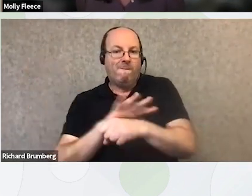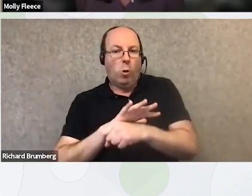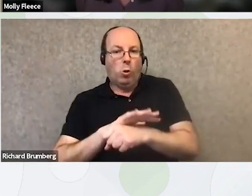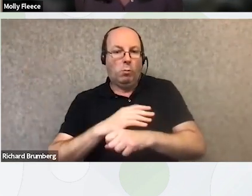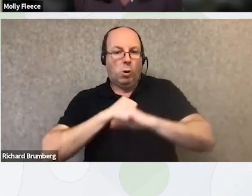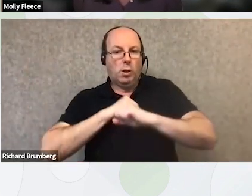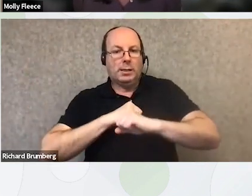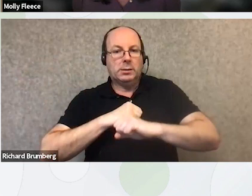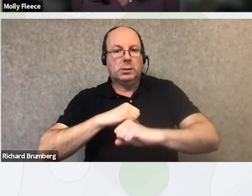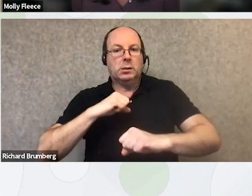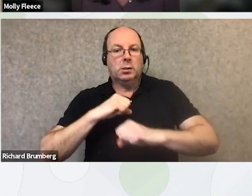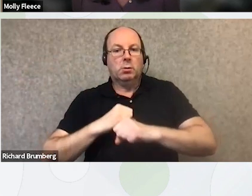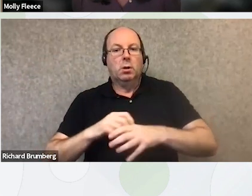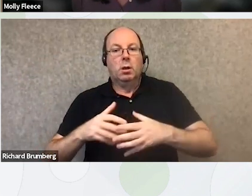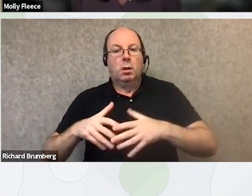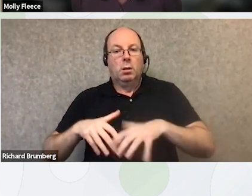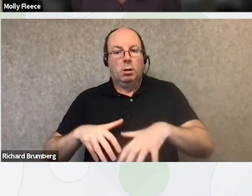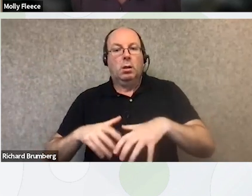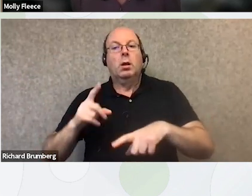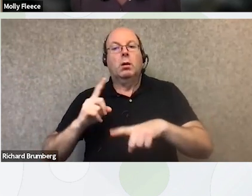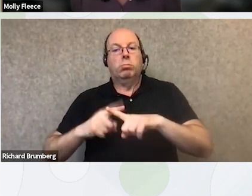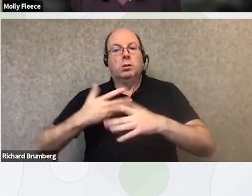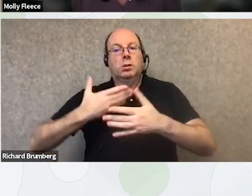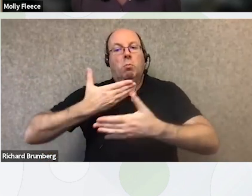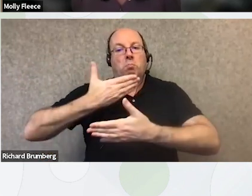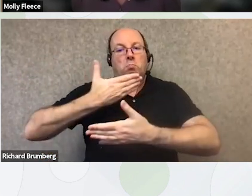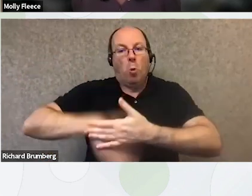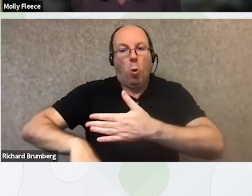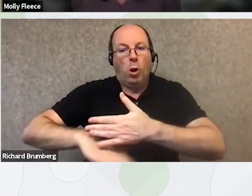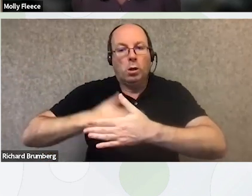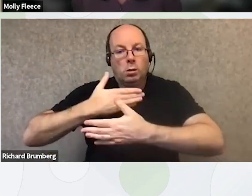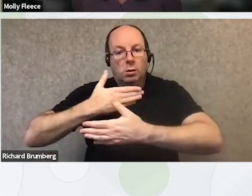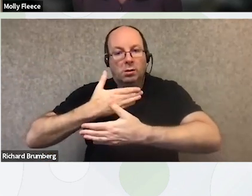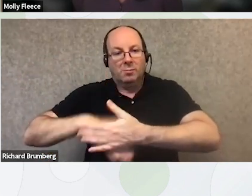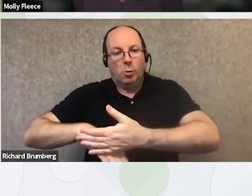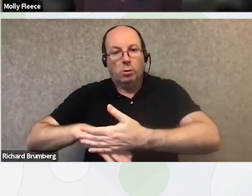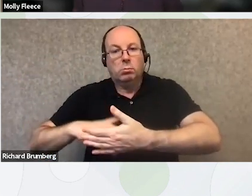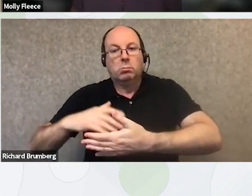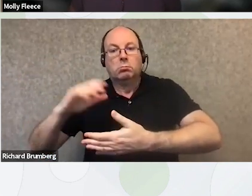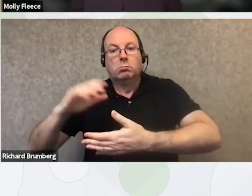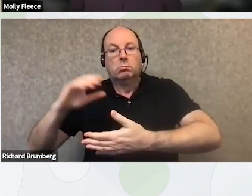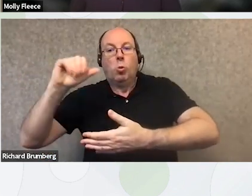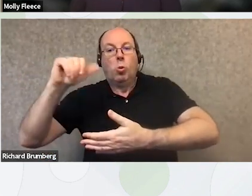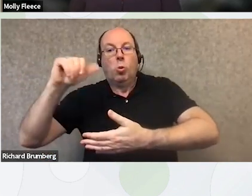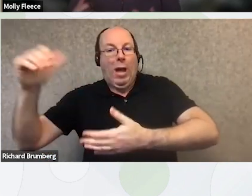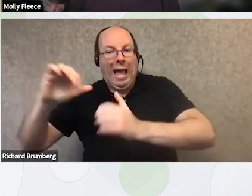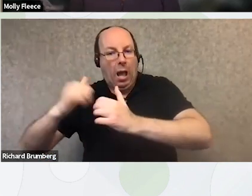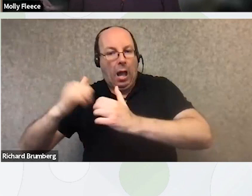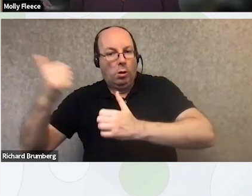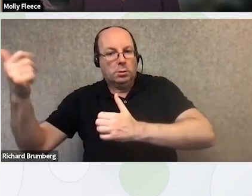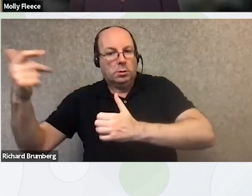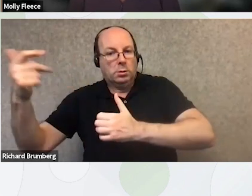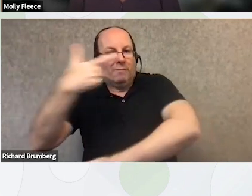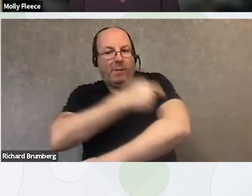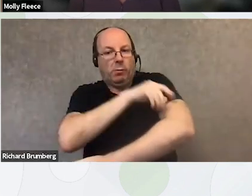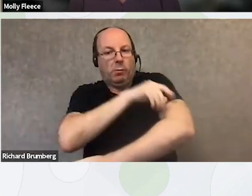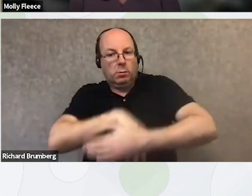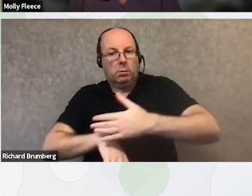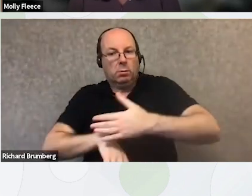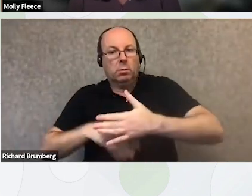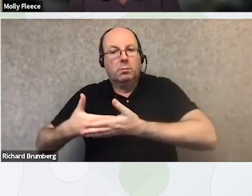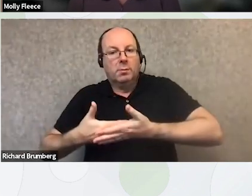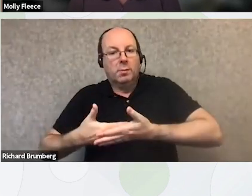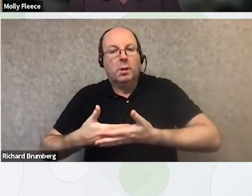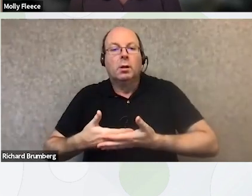their first few months of life when they otherwise would not be able to get the vaccine. So very important to protect